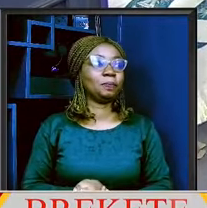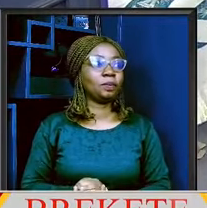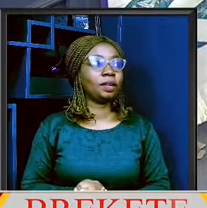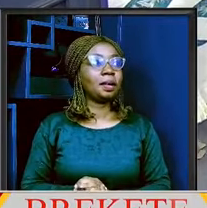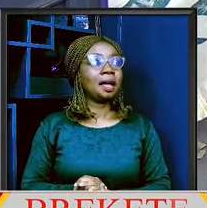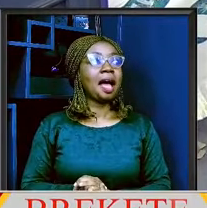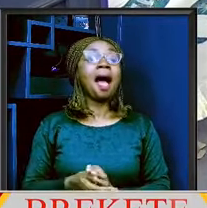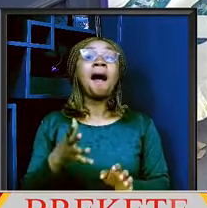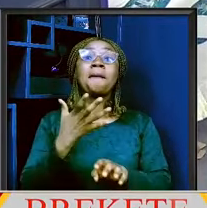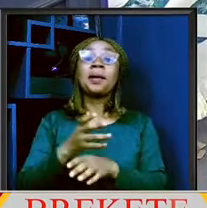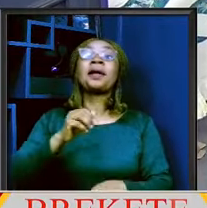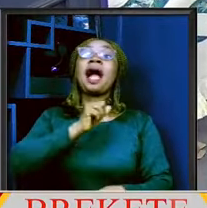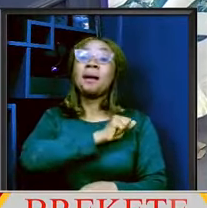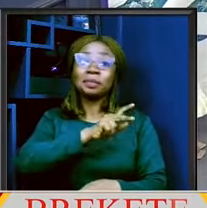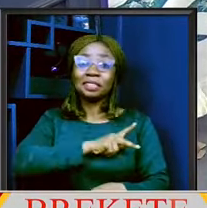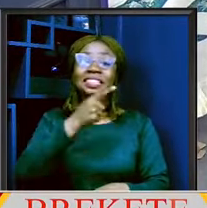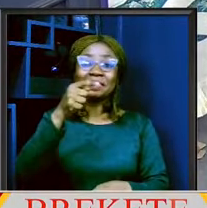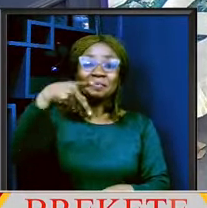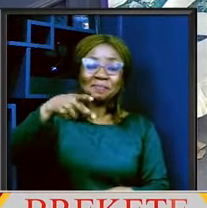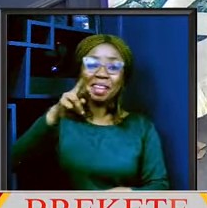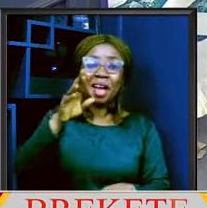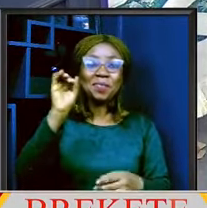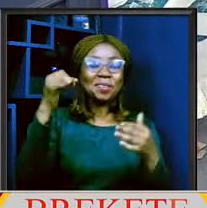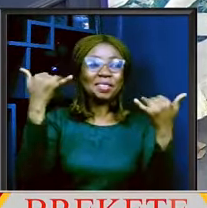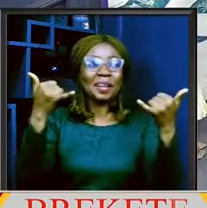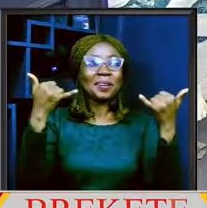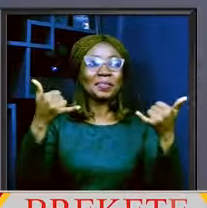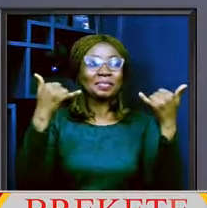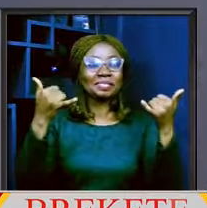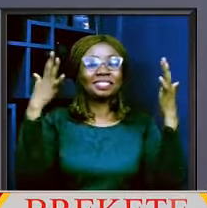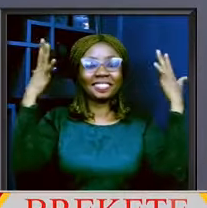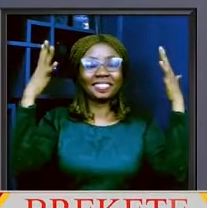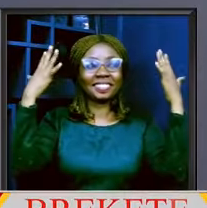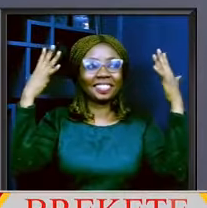When I not go appreciate the PRO now.